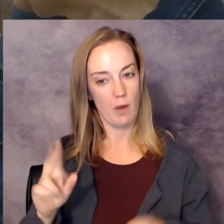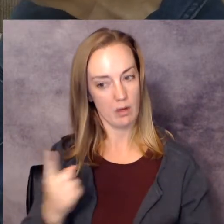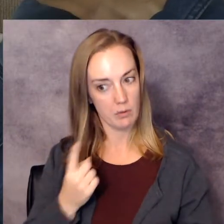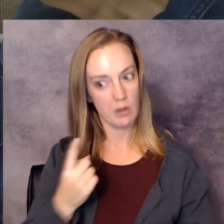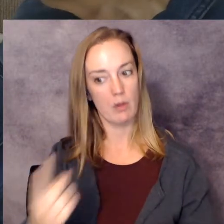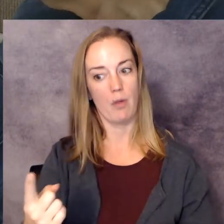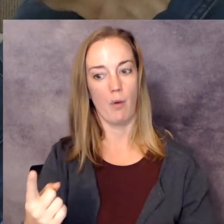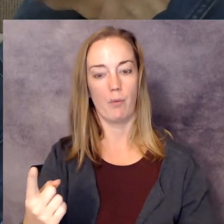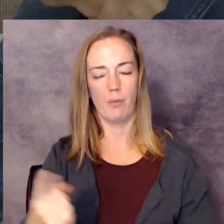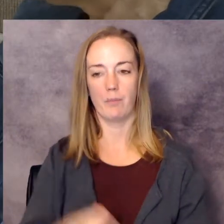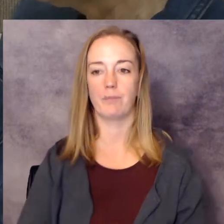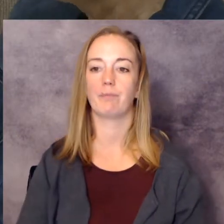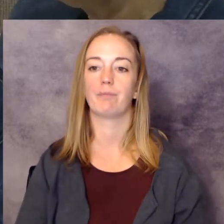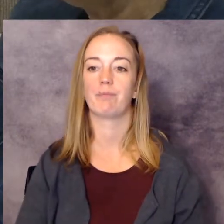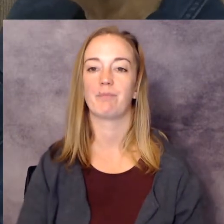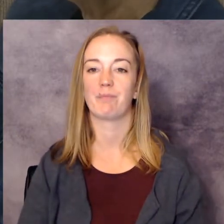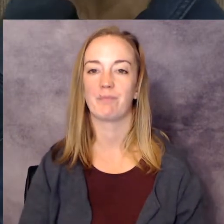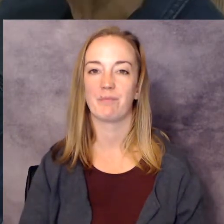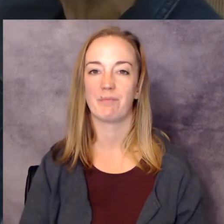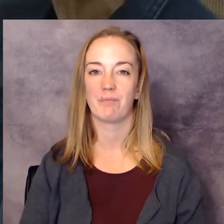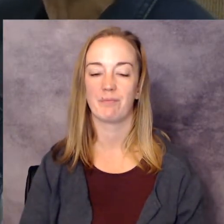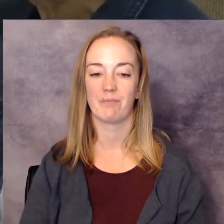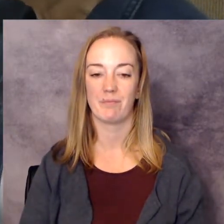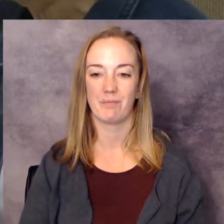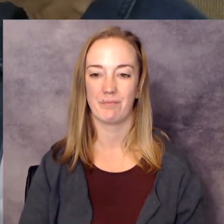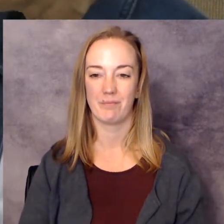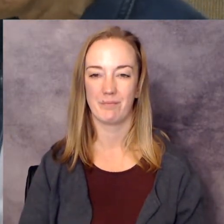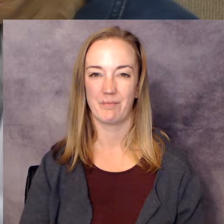be out on your own.